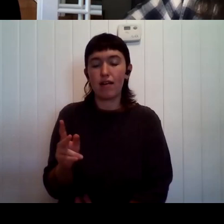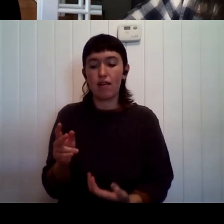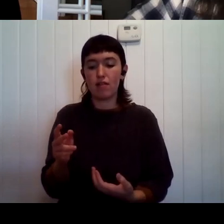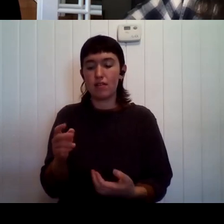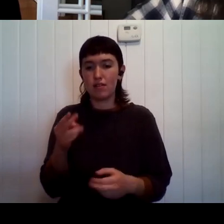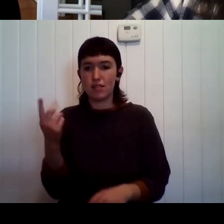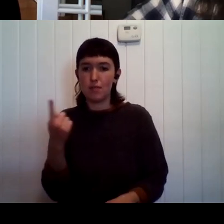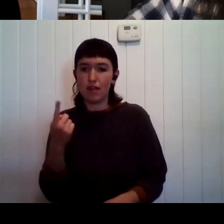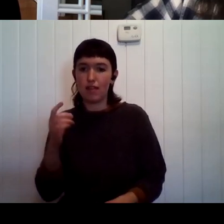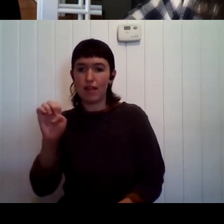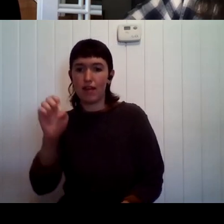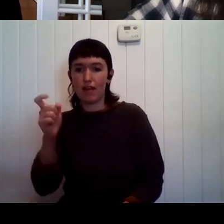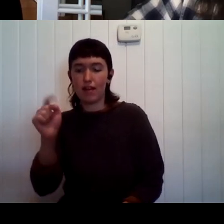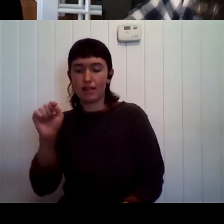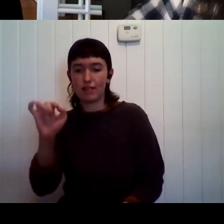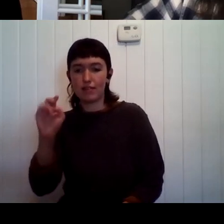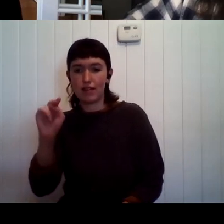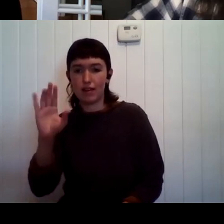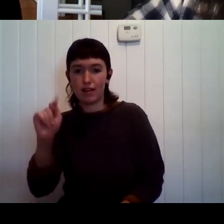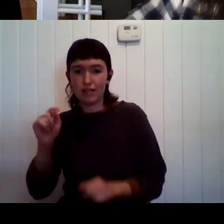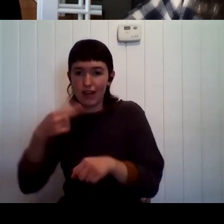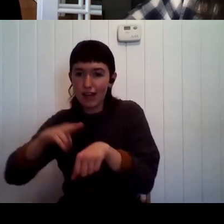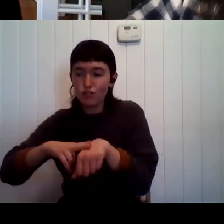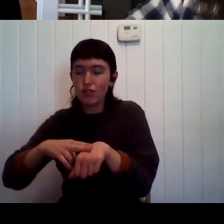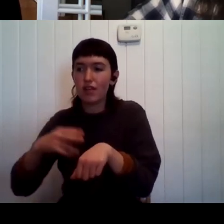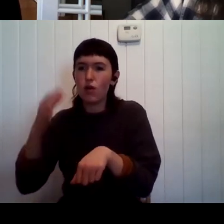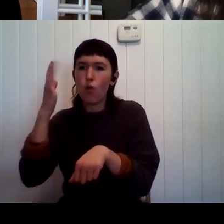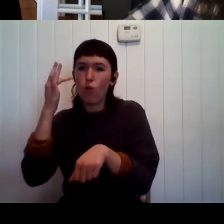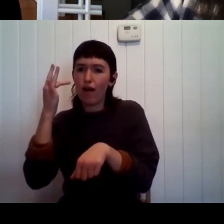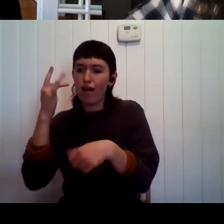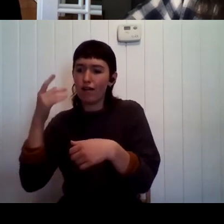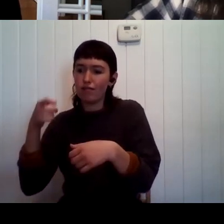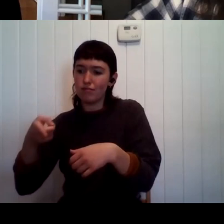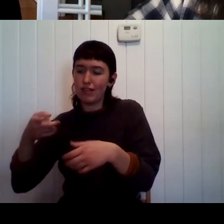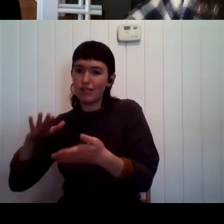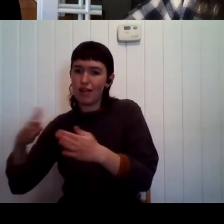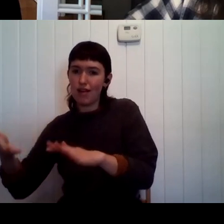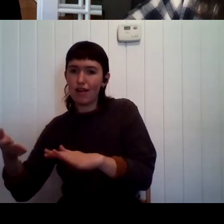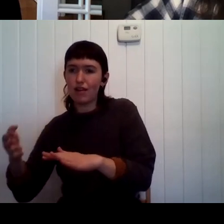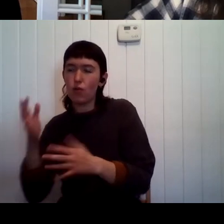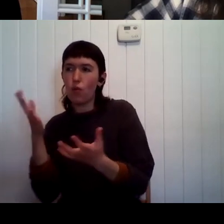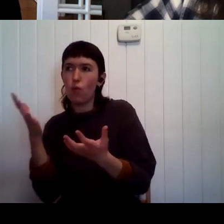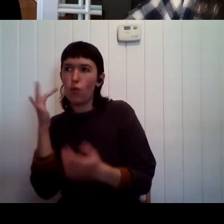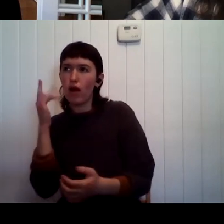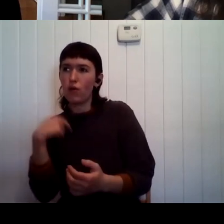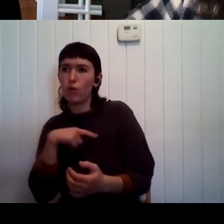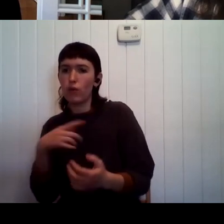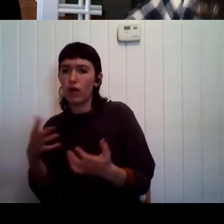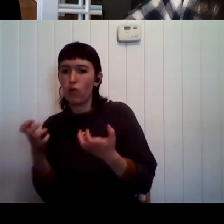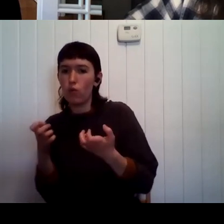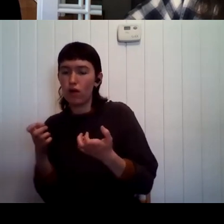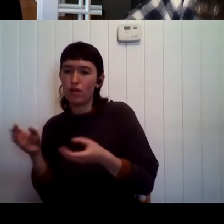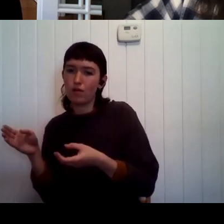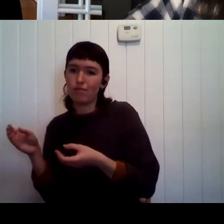the environment did not allow it to survive? And then if that's the case, why would we want to bring it back if it's not going to